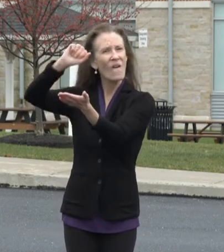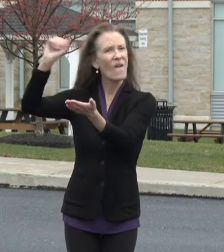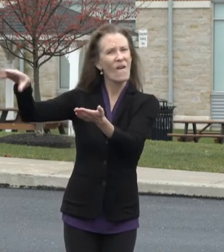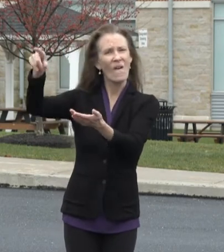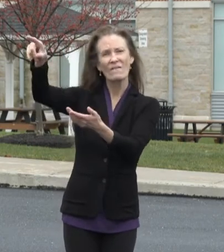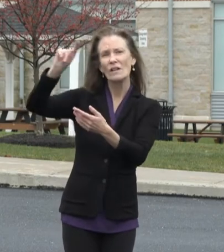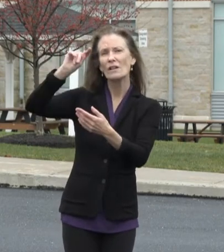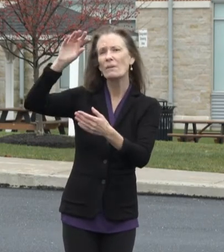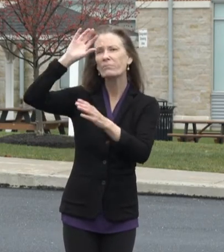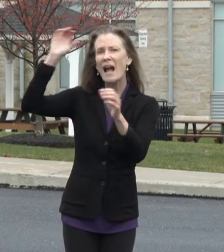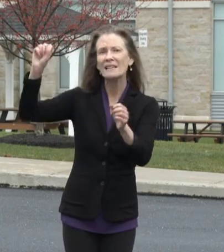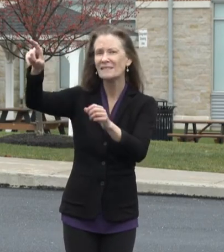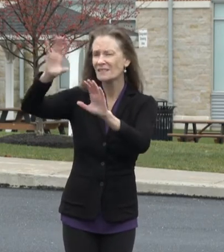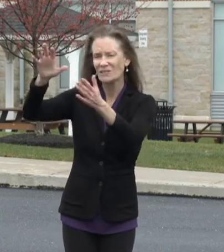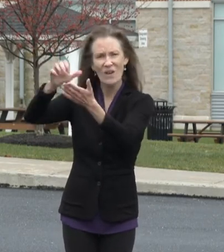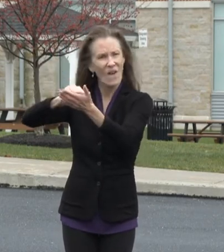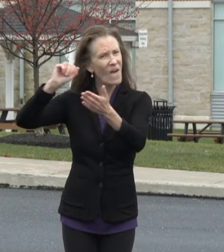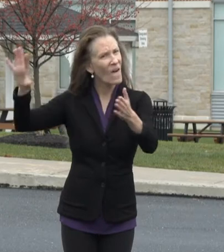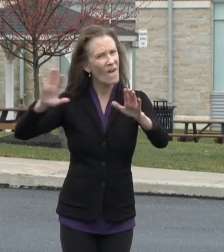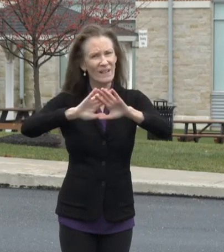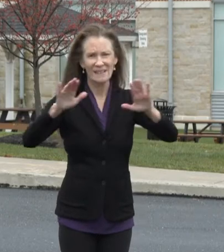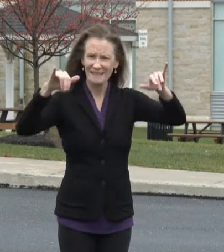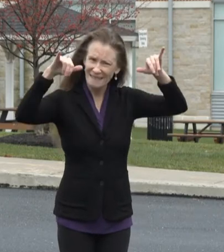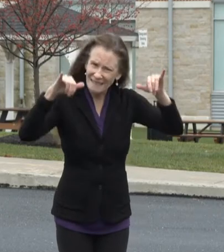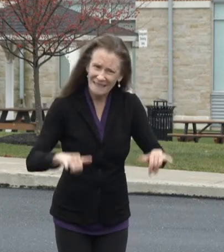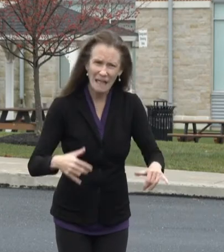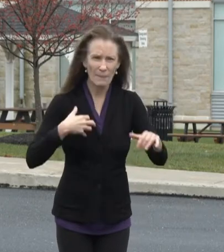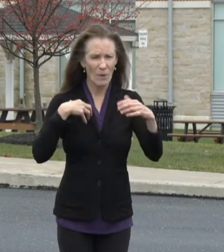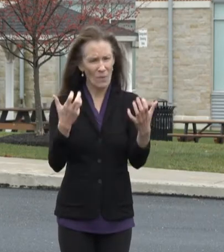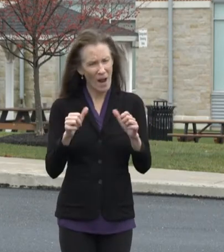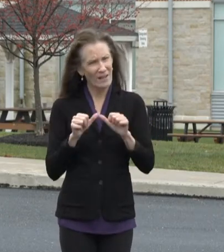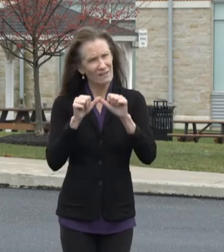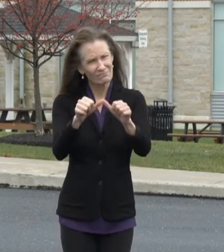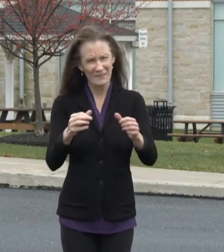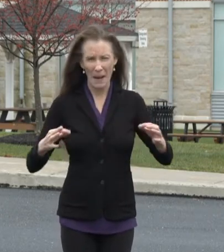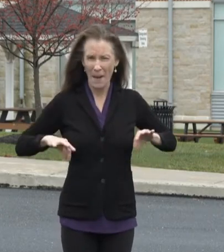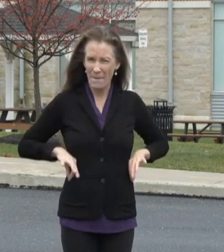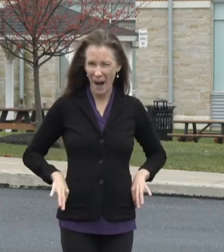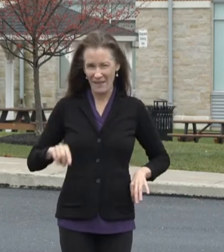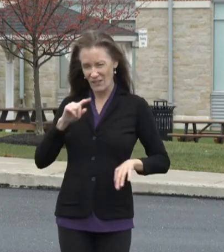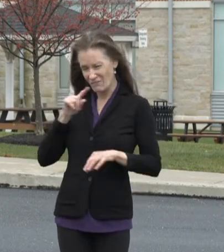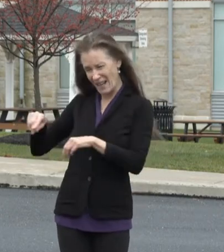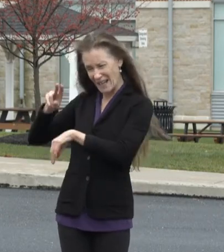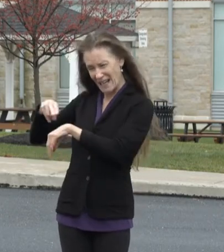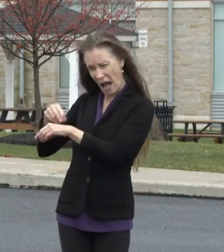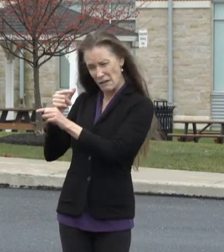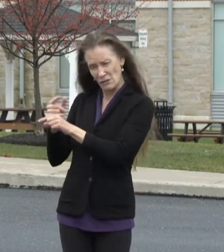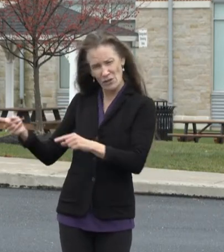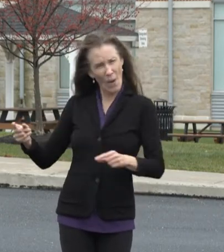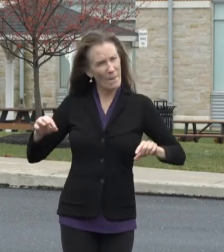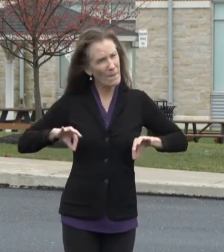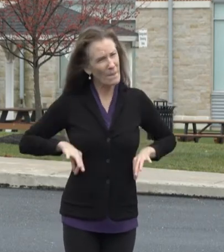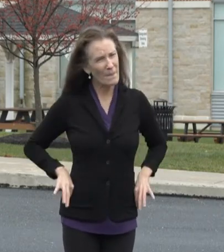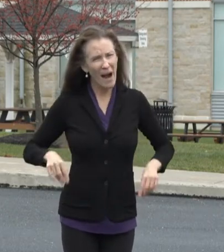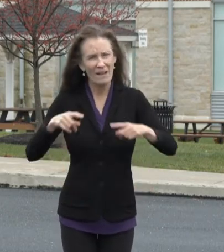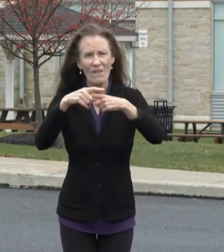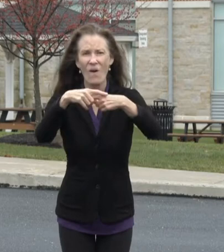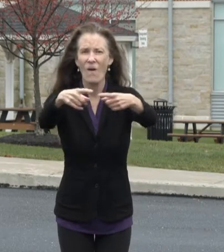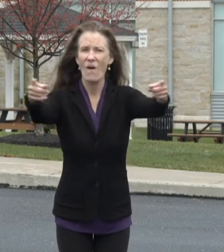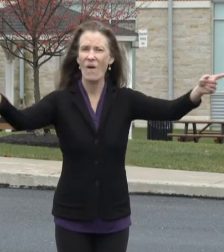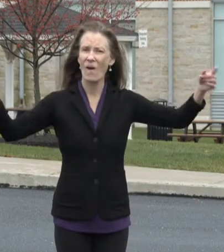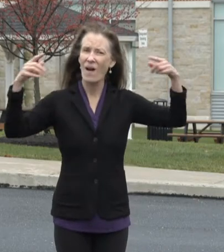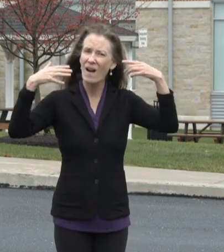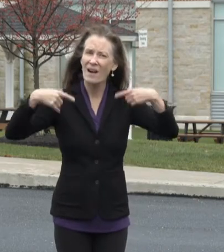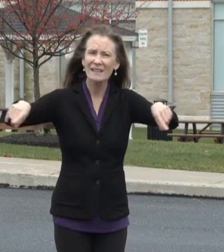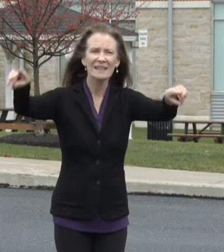mission planning, provides greater benefits and coverages to the soldiers who are serving in support of their state, and enables the federal government to